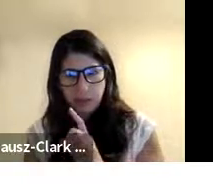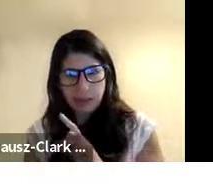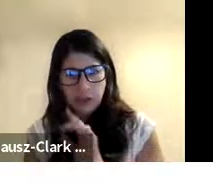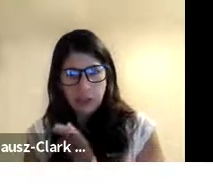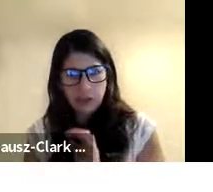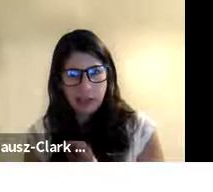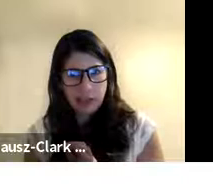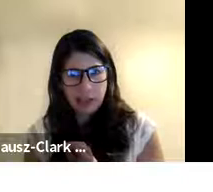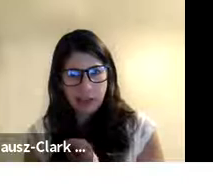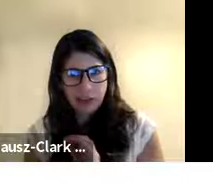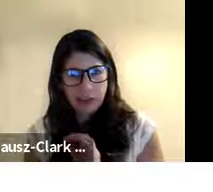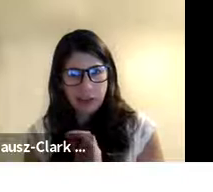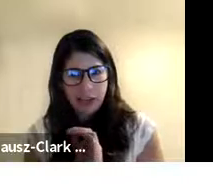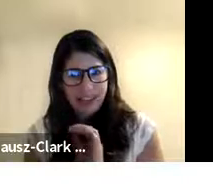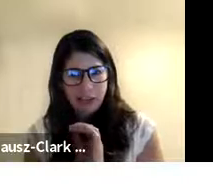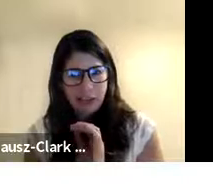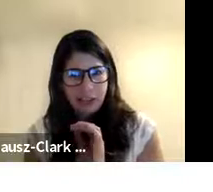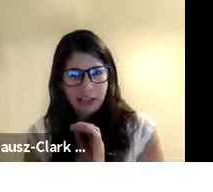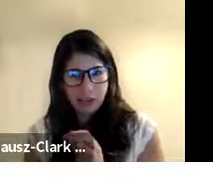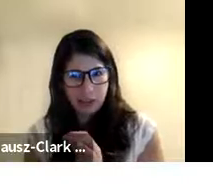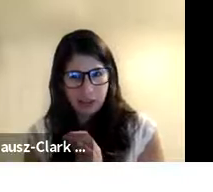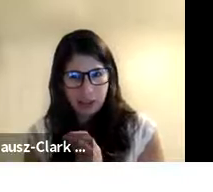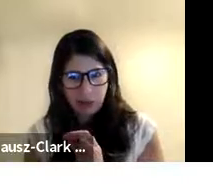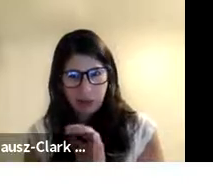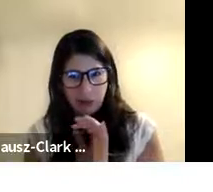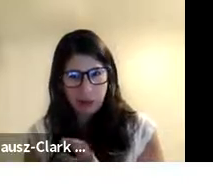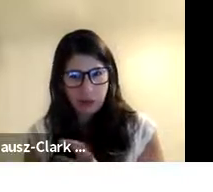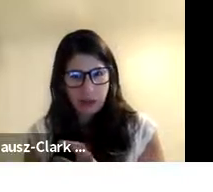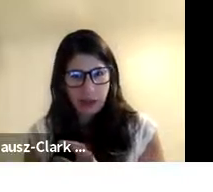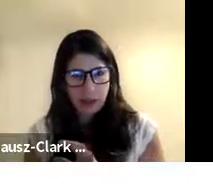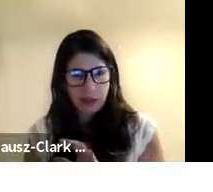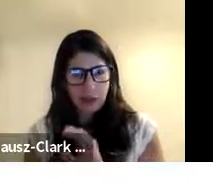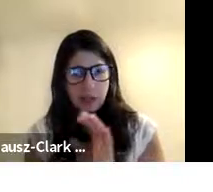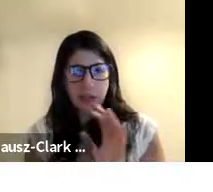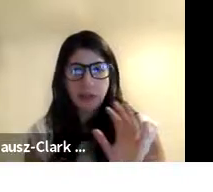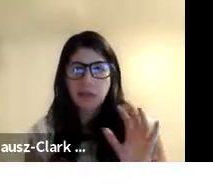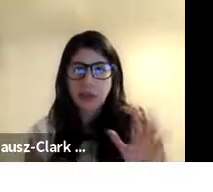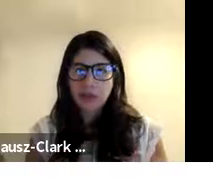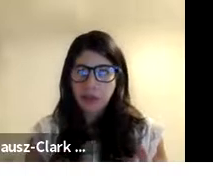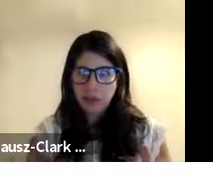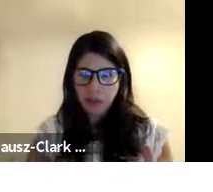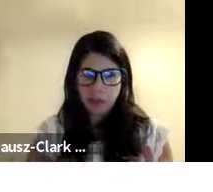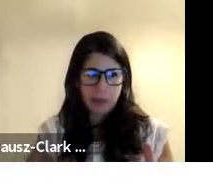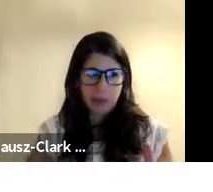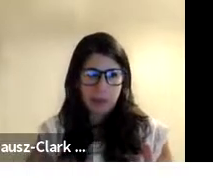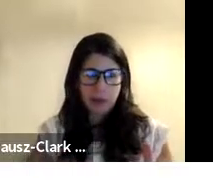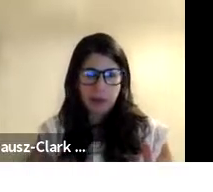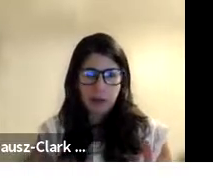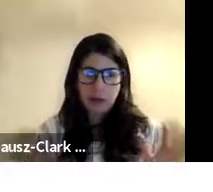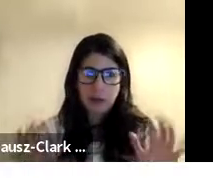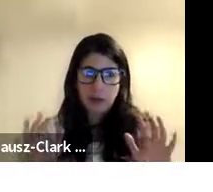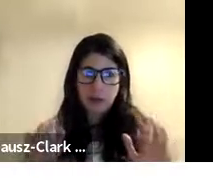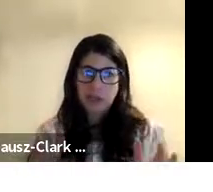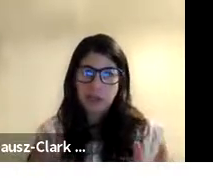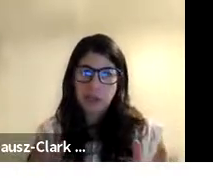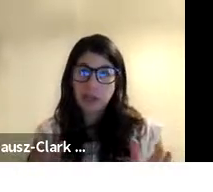So please raise your hand if I inadvertently skip you, and we'll make sure we get back to you. I'm going to remind everyone how the public comment period works.